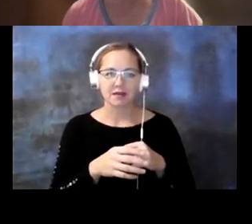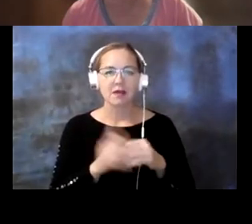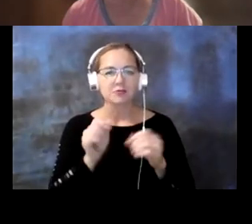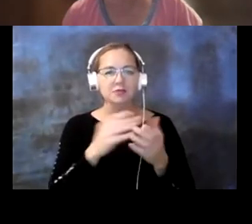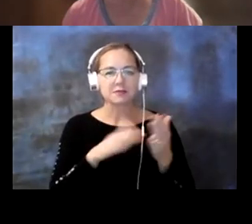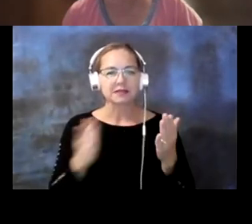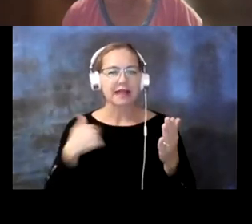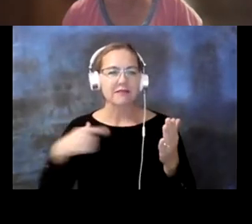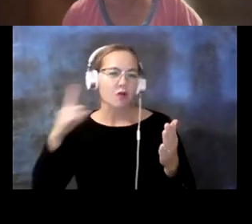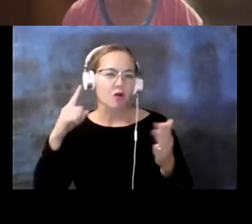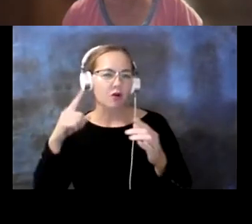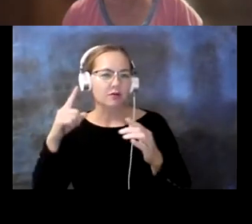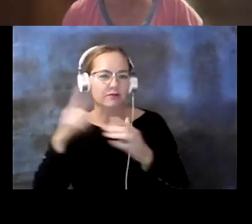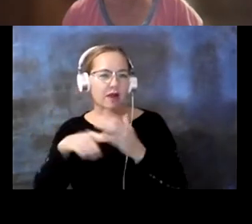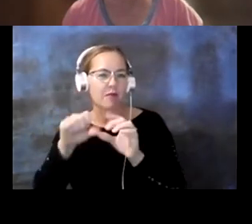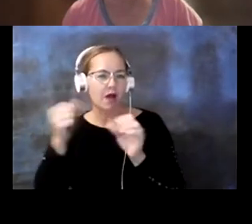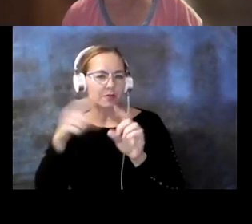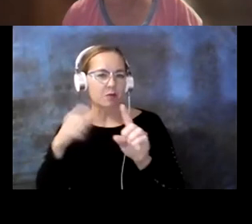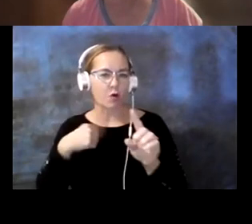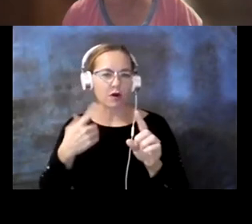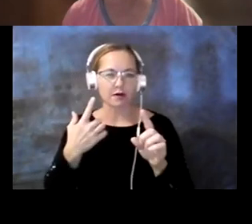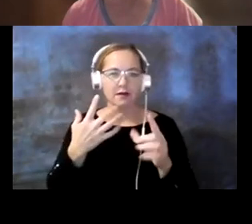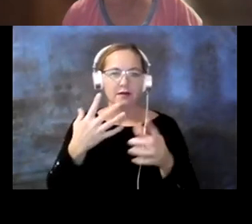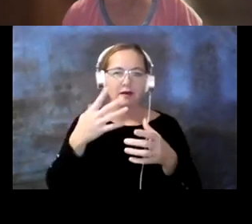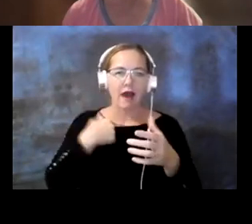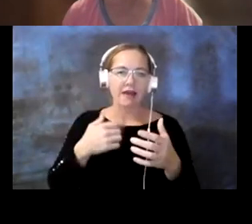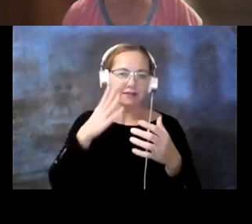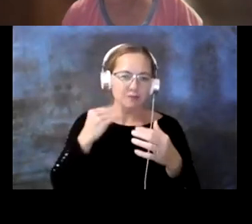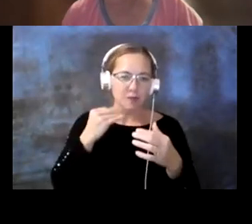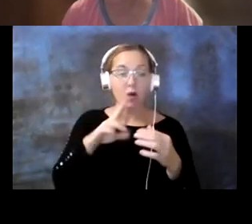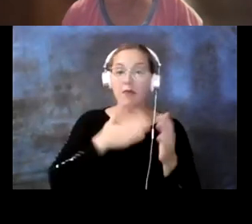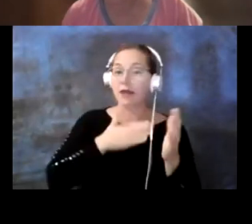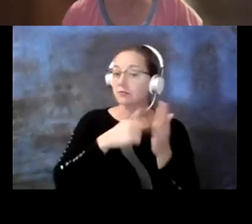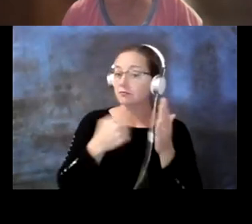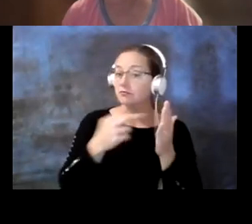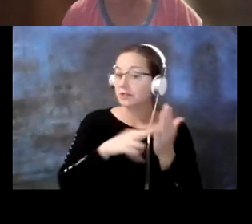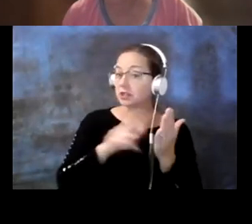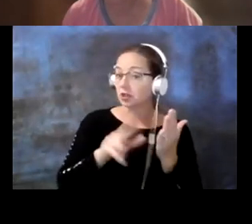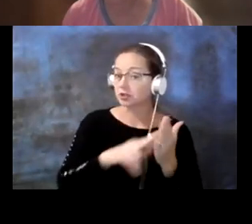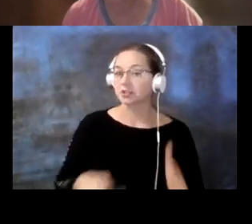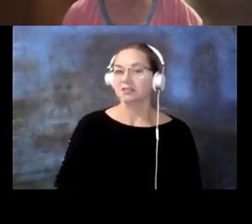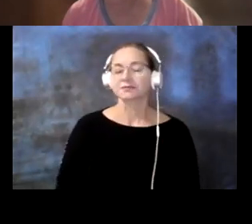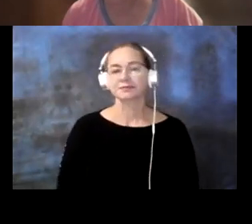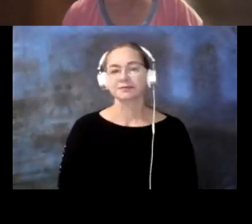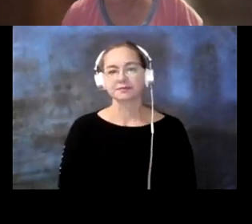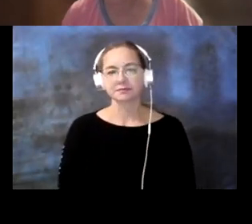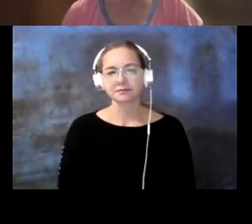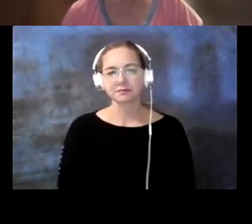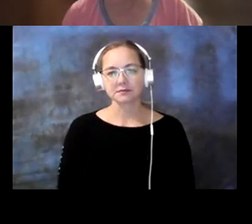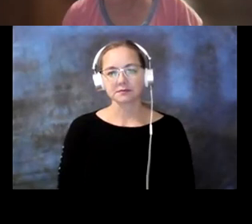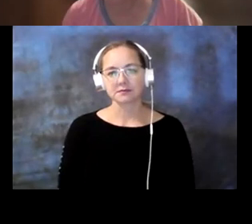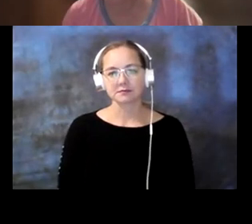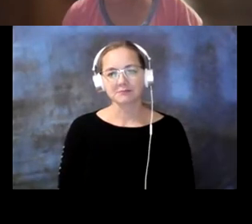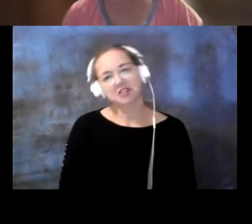people, or also like in my research and finding out. But yeah, that sort of